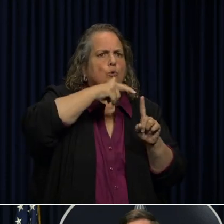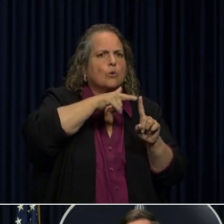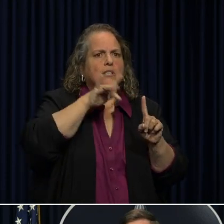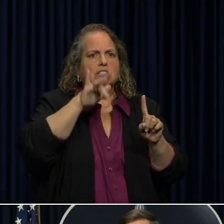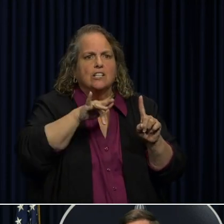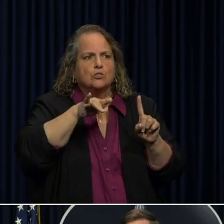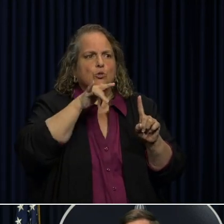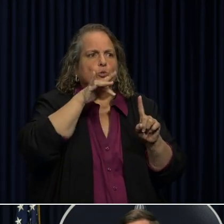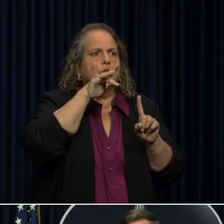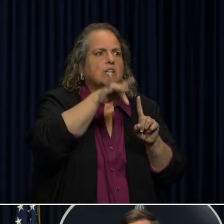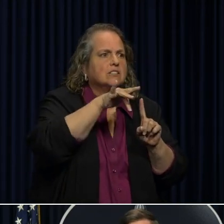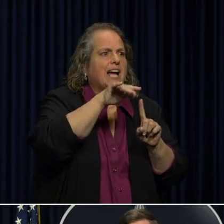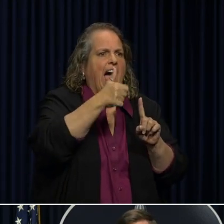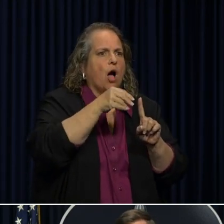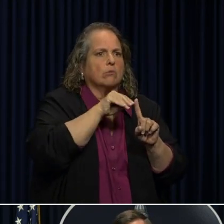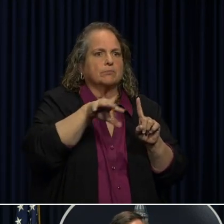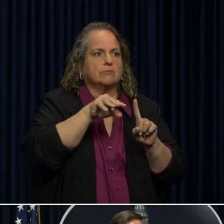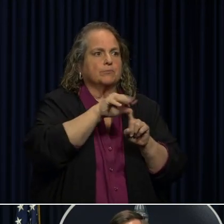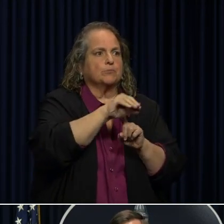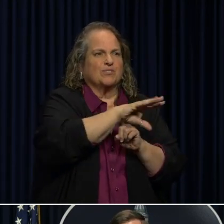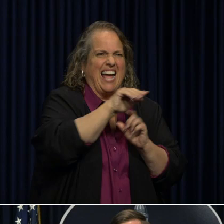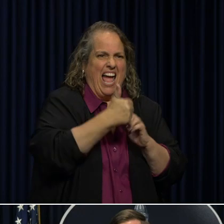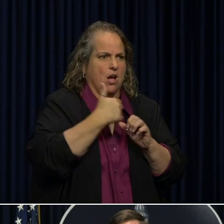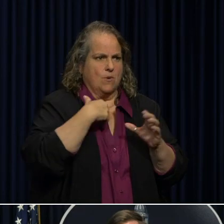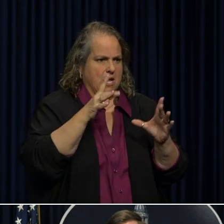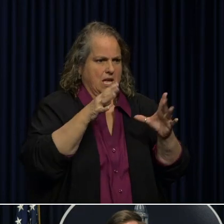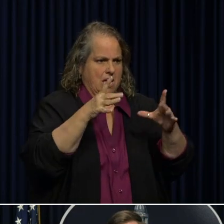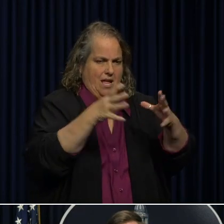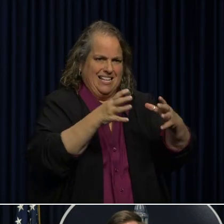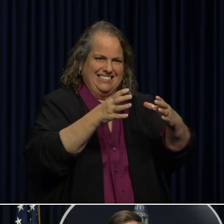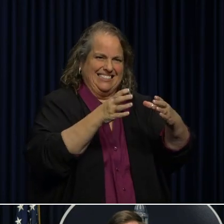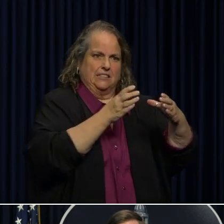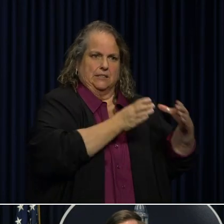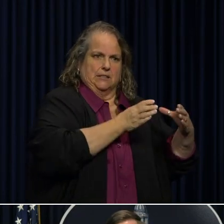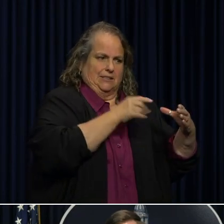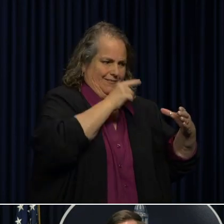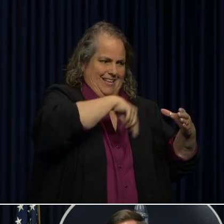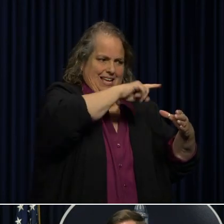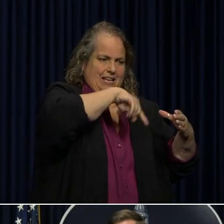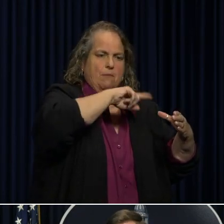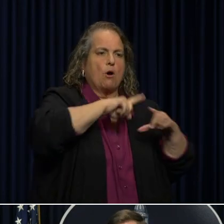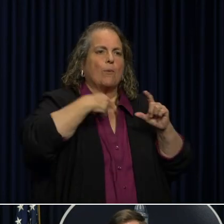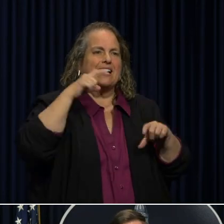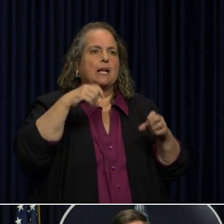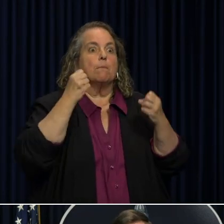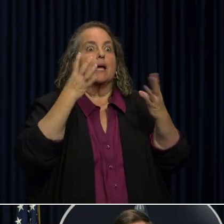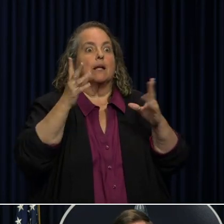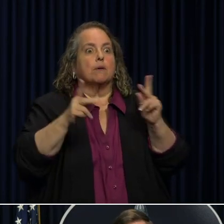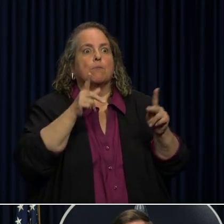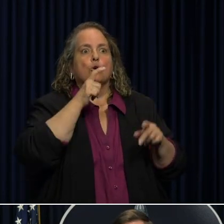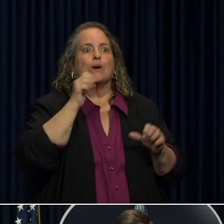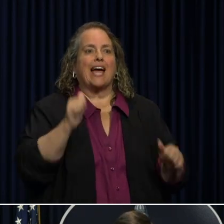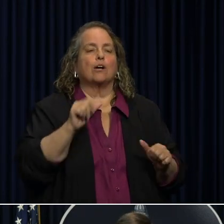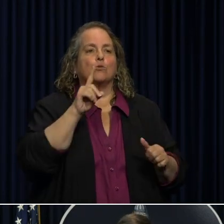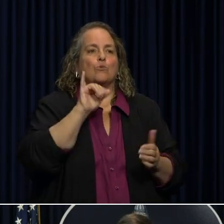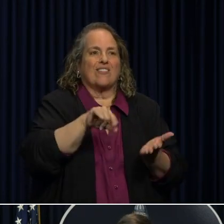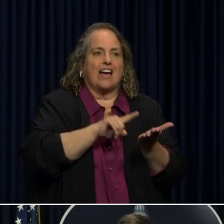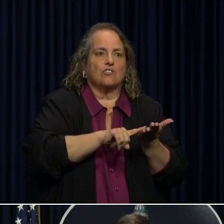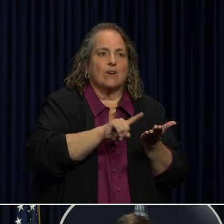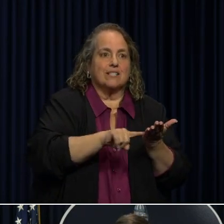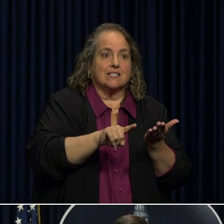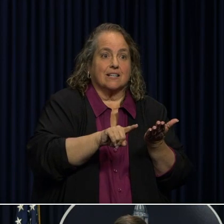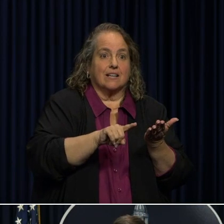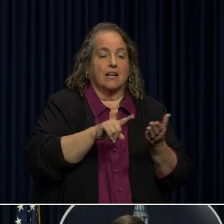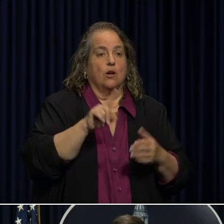a long ways to go from where we are tomorrow. But where we are tomorrow is a heck of a lot further than where we were a week or 2